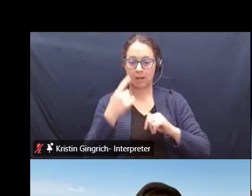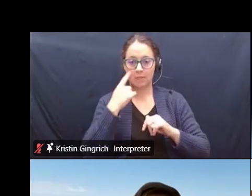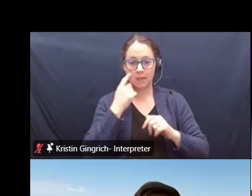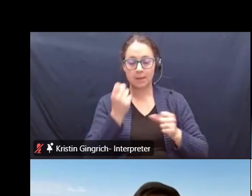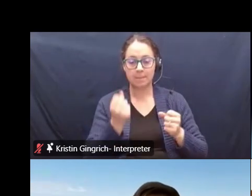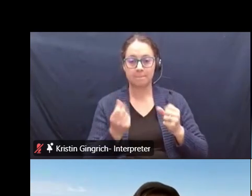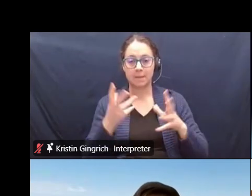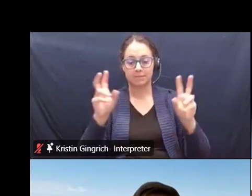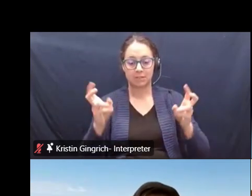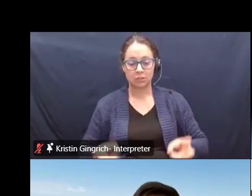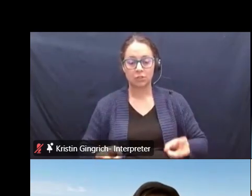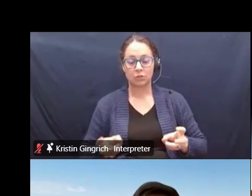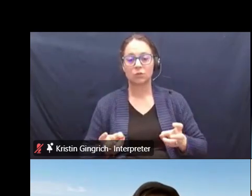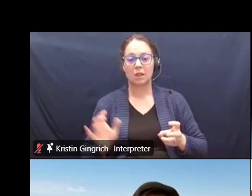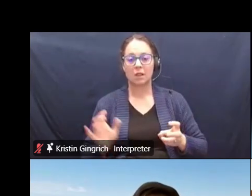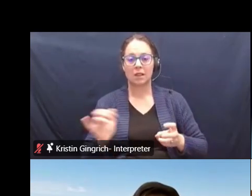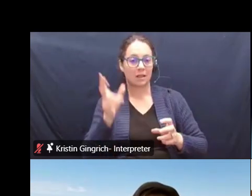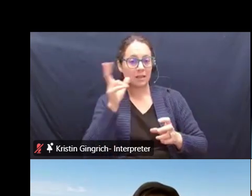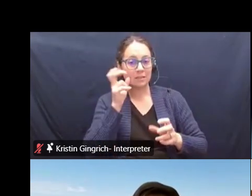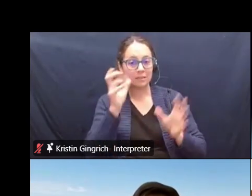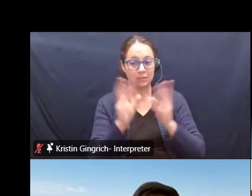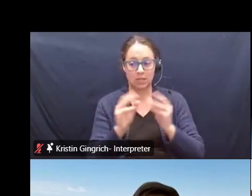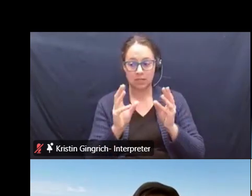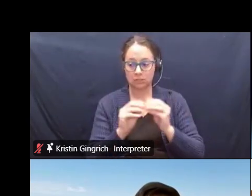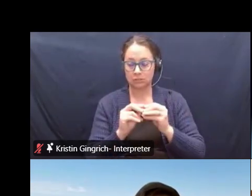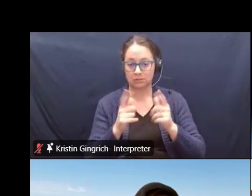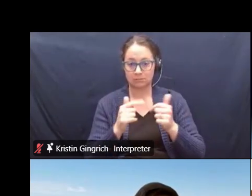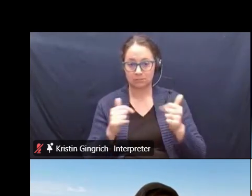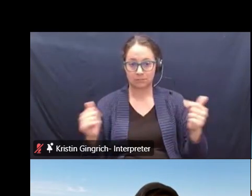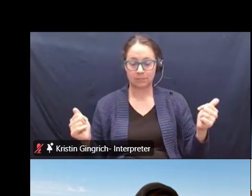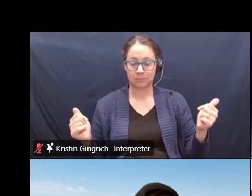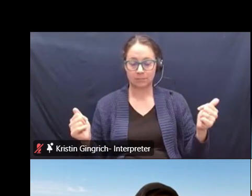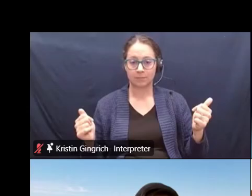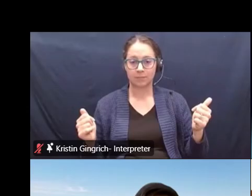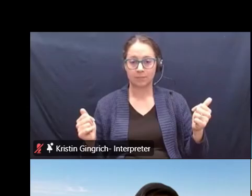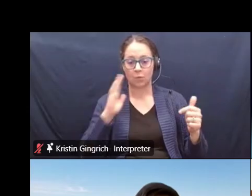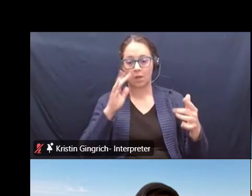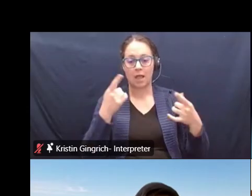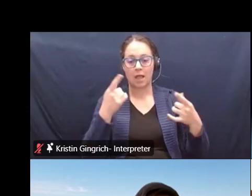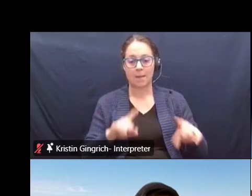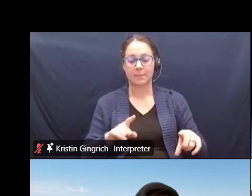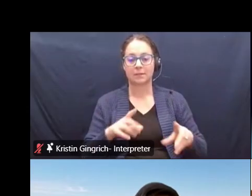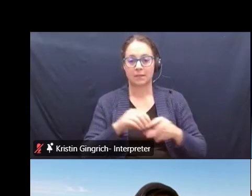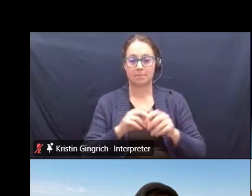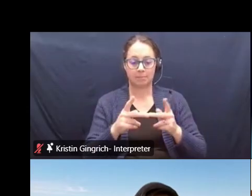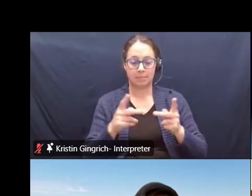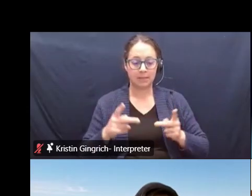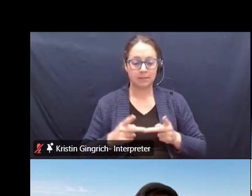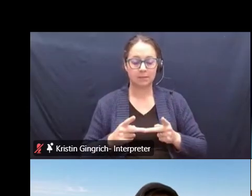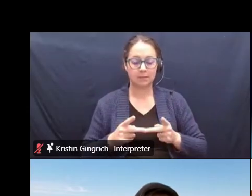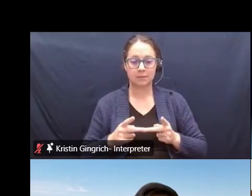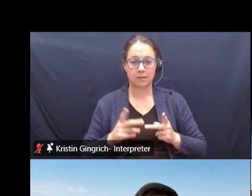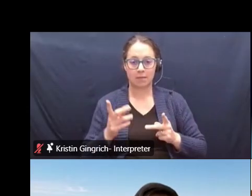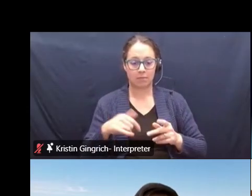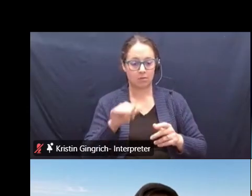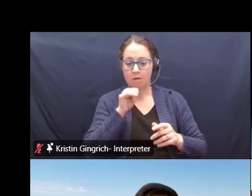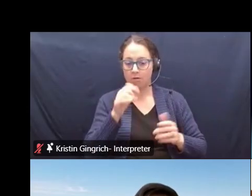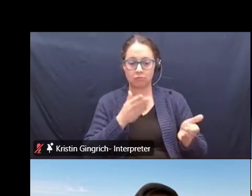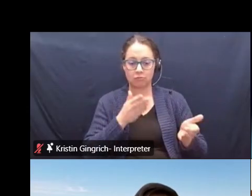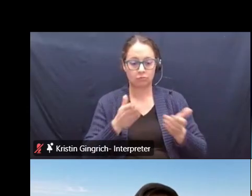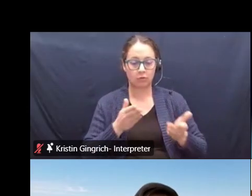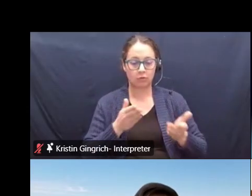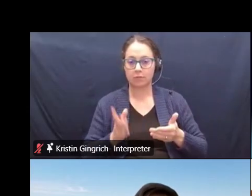with like the listening sessions and things like that are happening in places that I know they're underserved, and so that